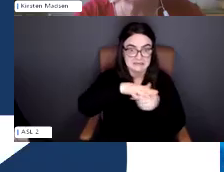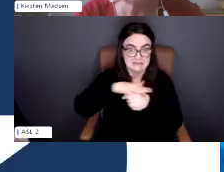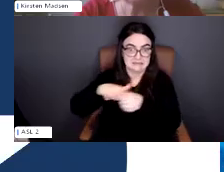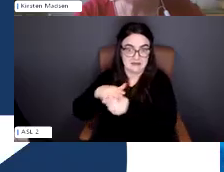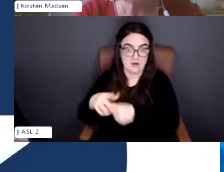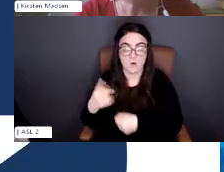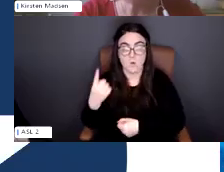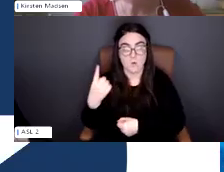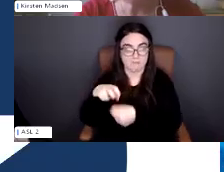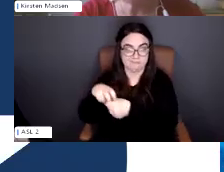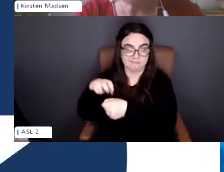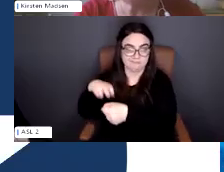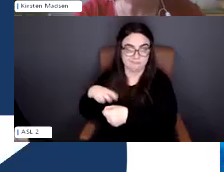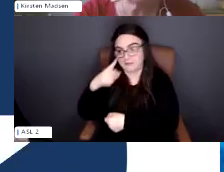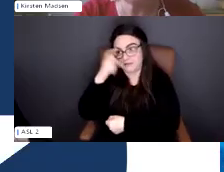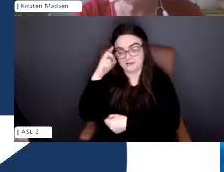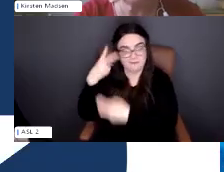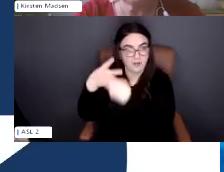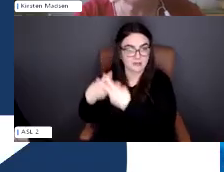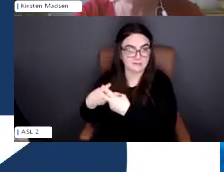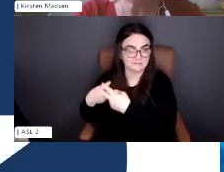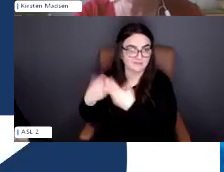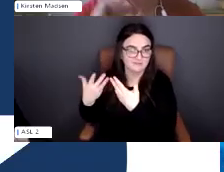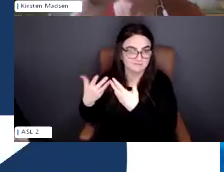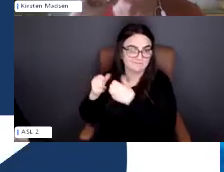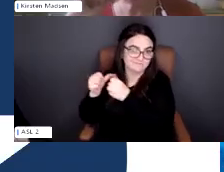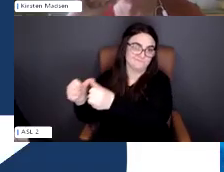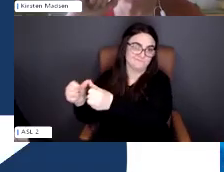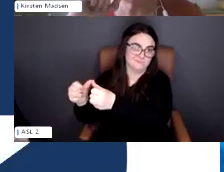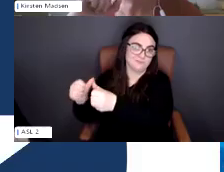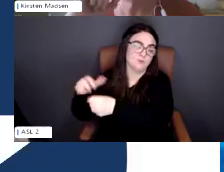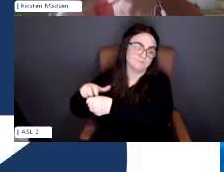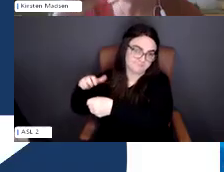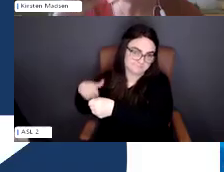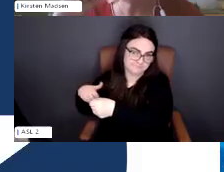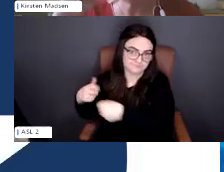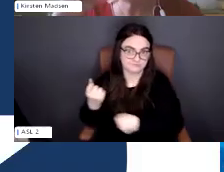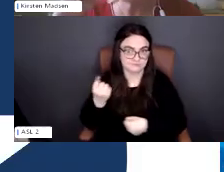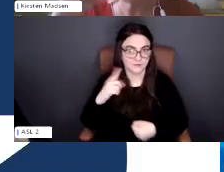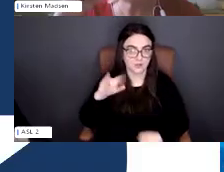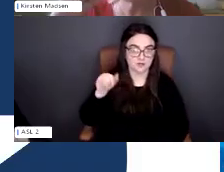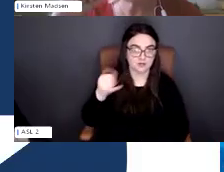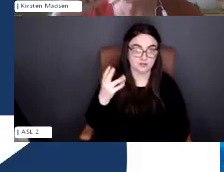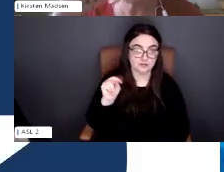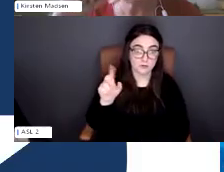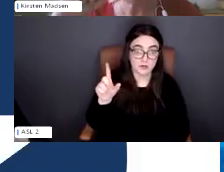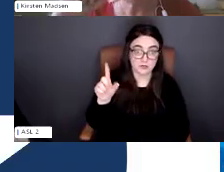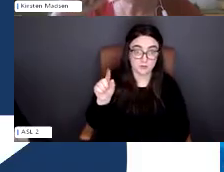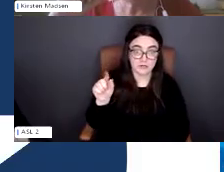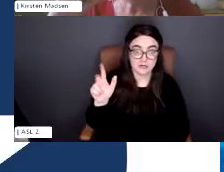lockdowns. I just want to point out, we went into sites in January of